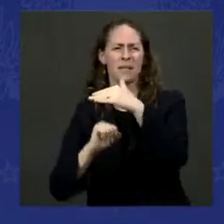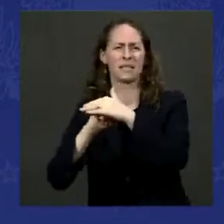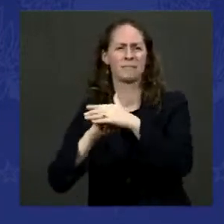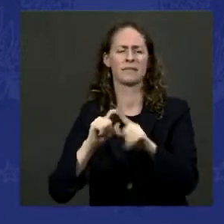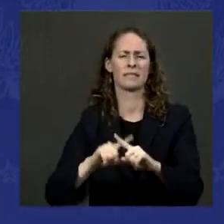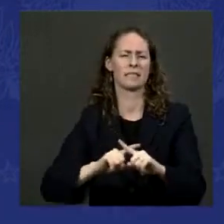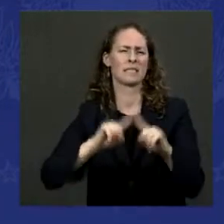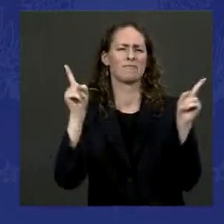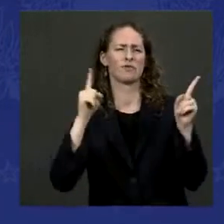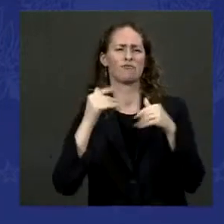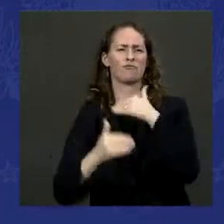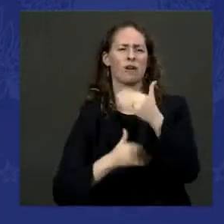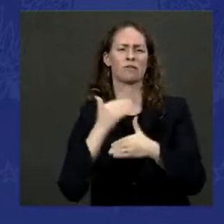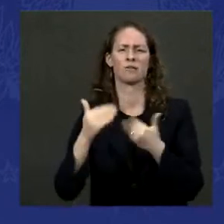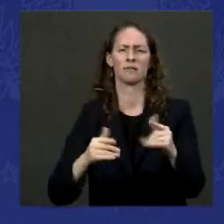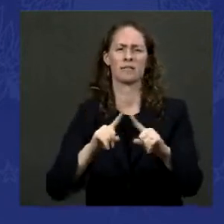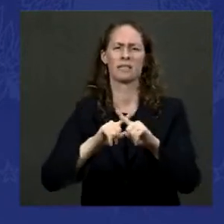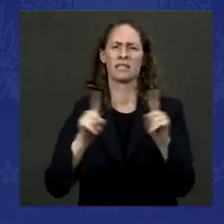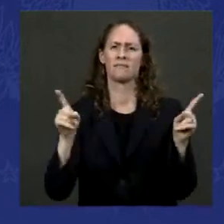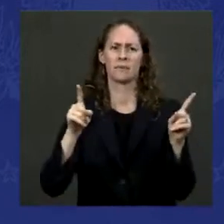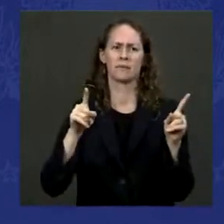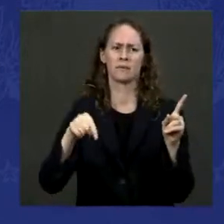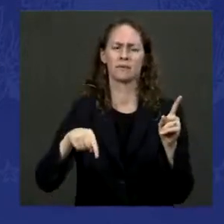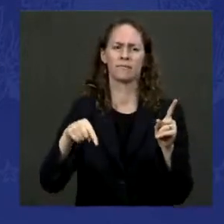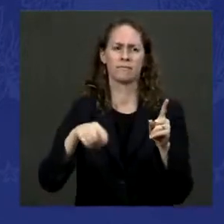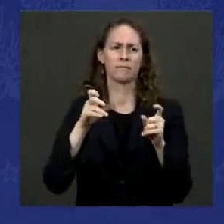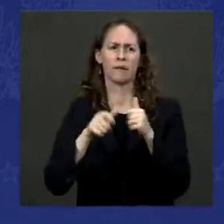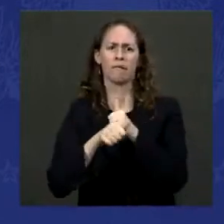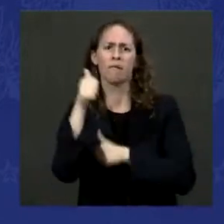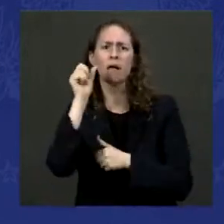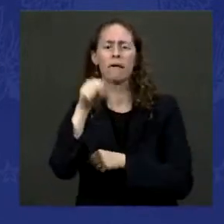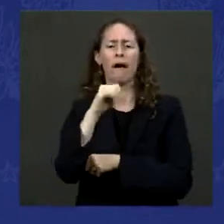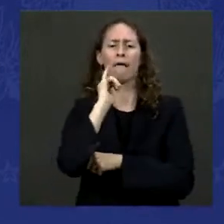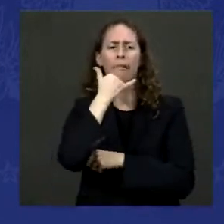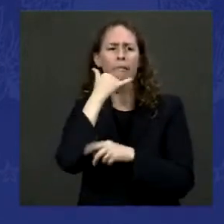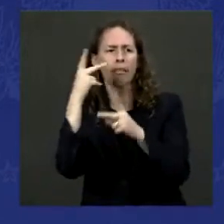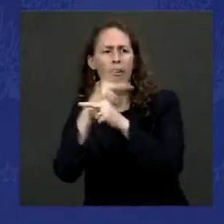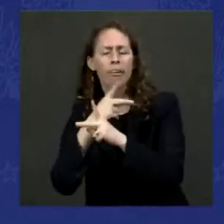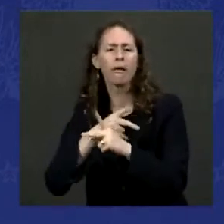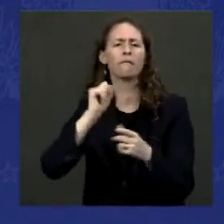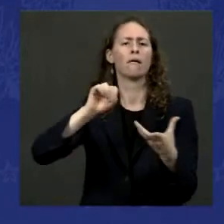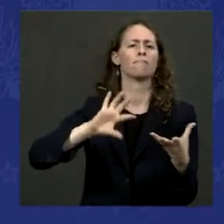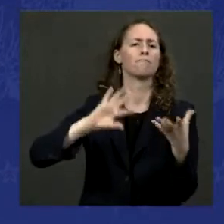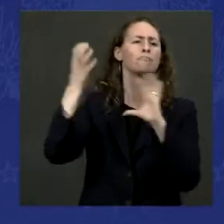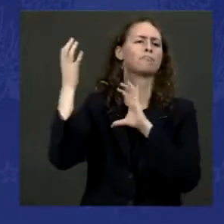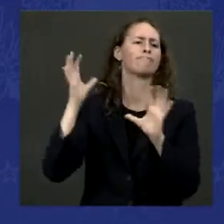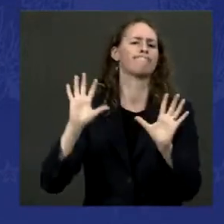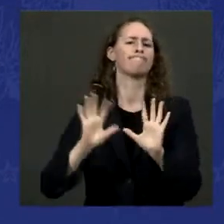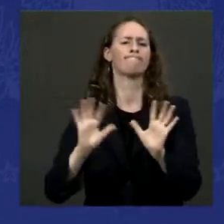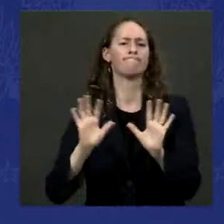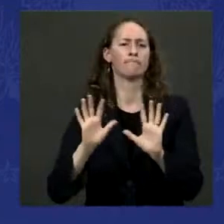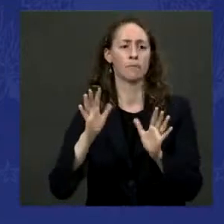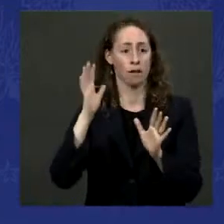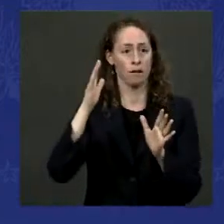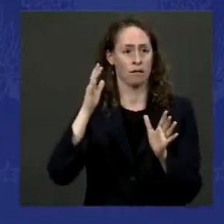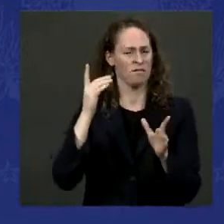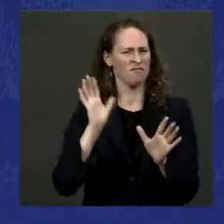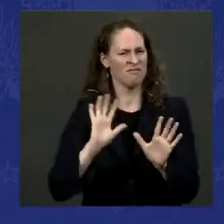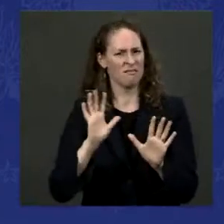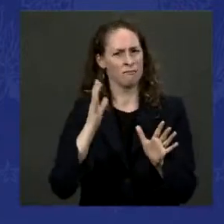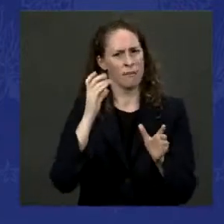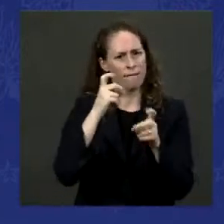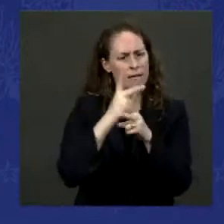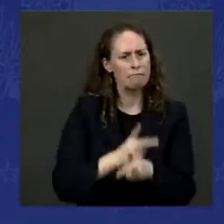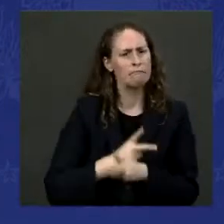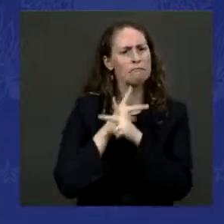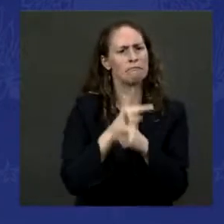potential danger for miscalculation. And it would have to happen twice. So you could literally have